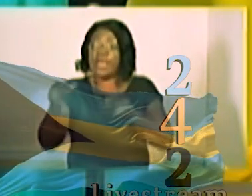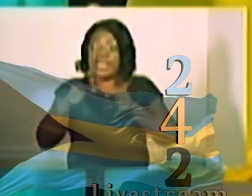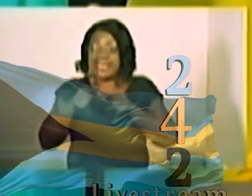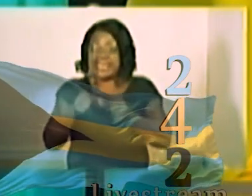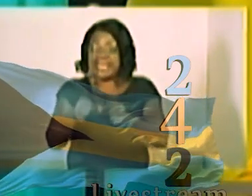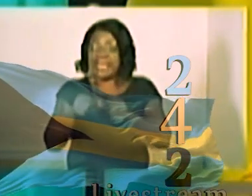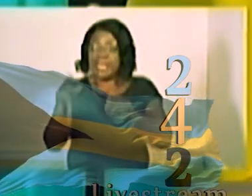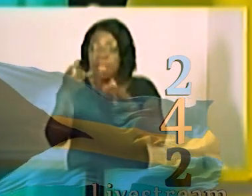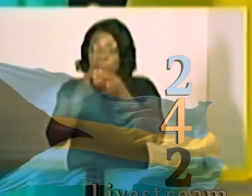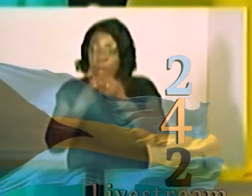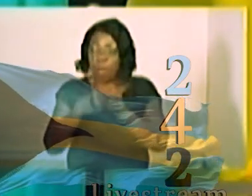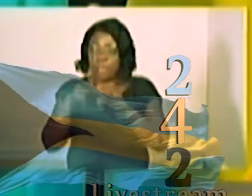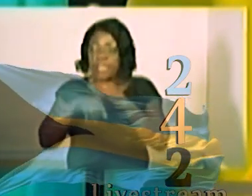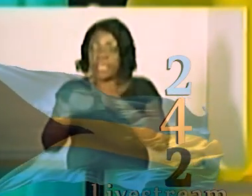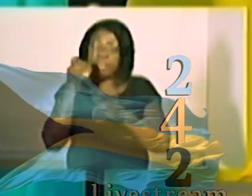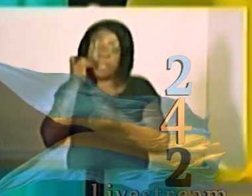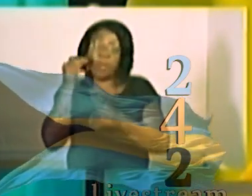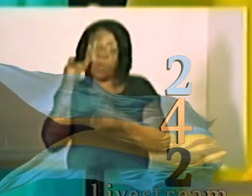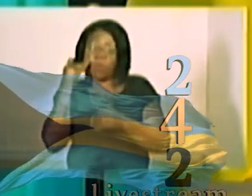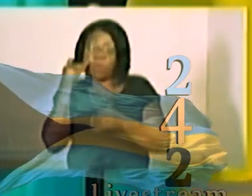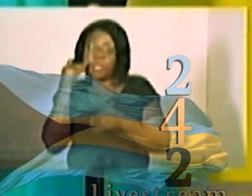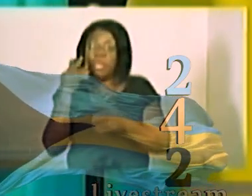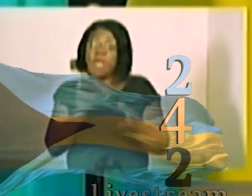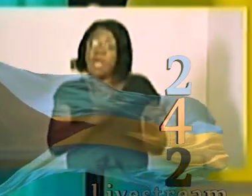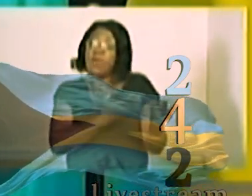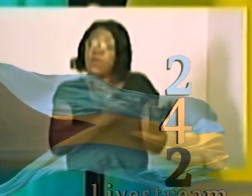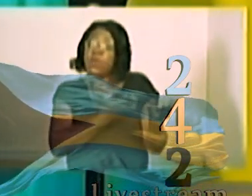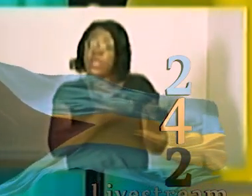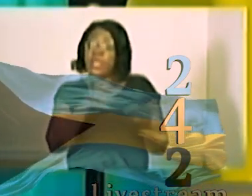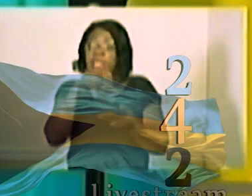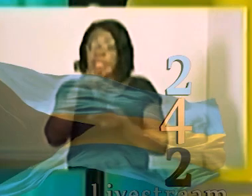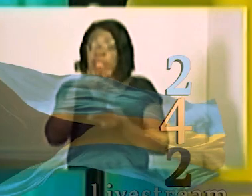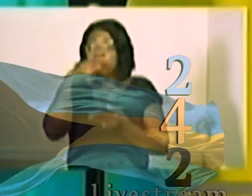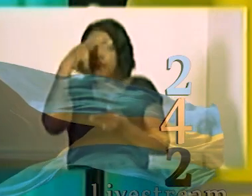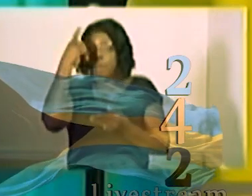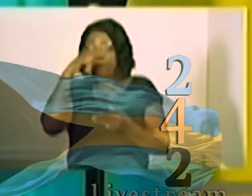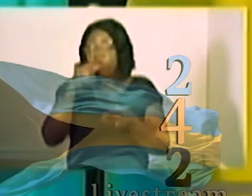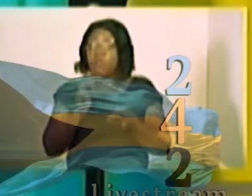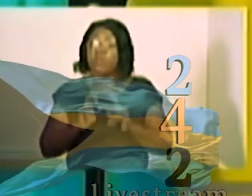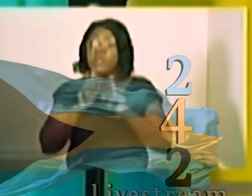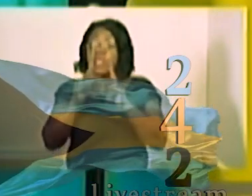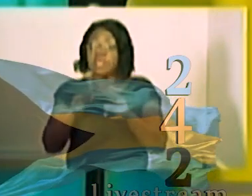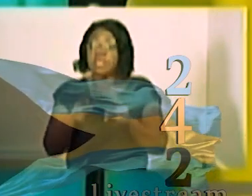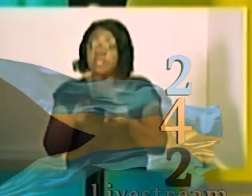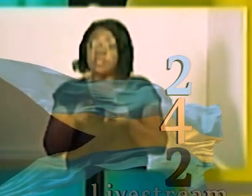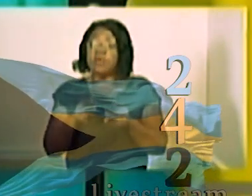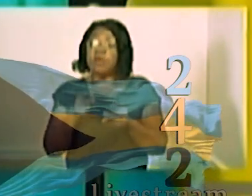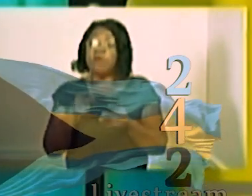the results of the re-swabbing of 18 residents.